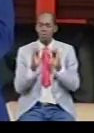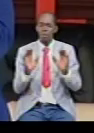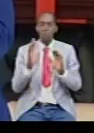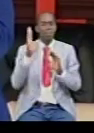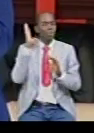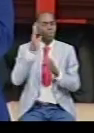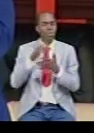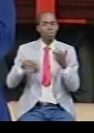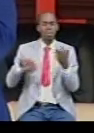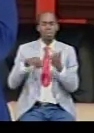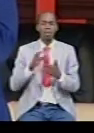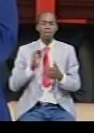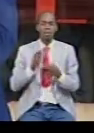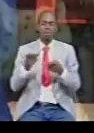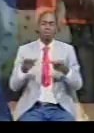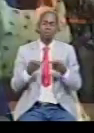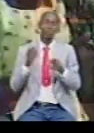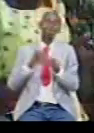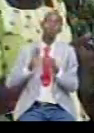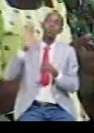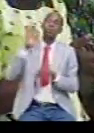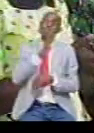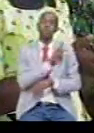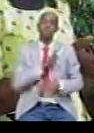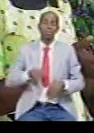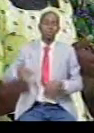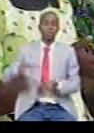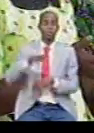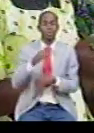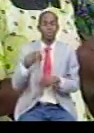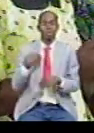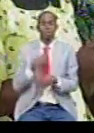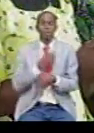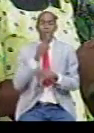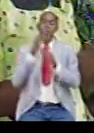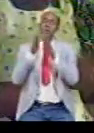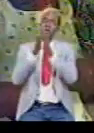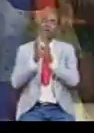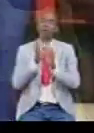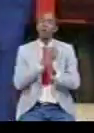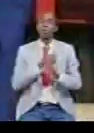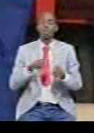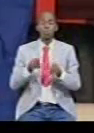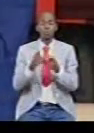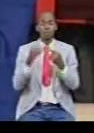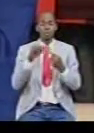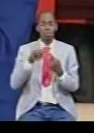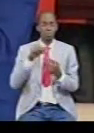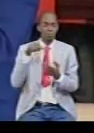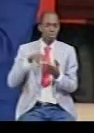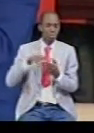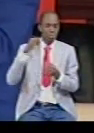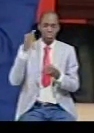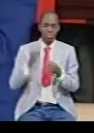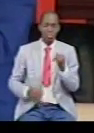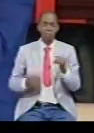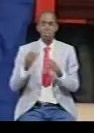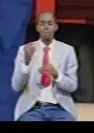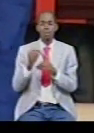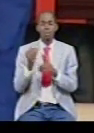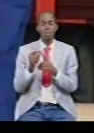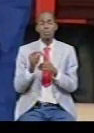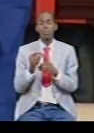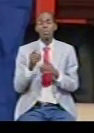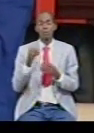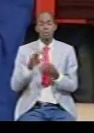cancel our place in your kingdom. We're asking the Lord as we come to this final message, the spirit of